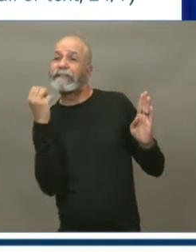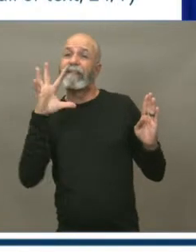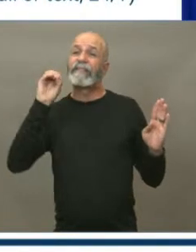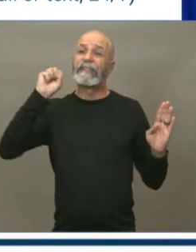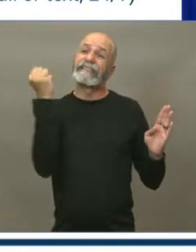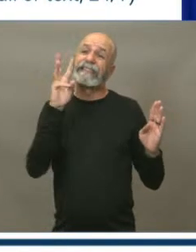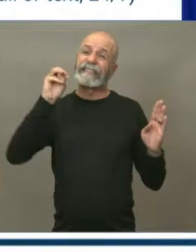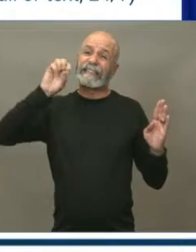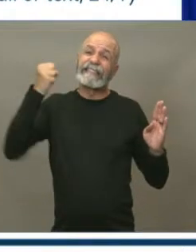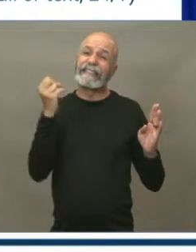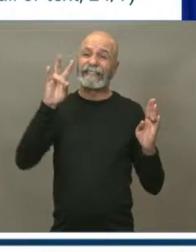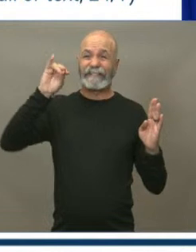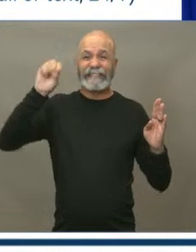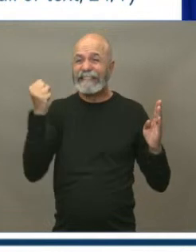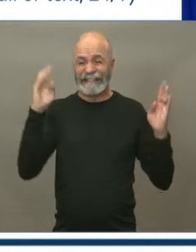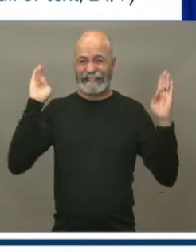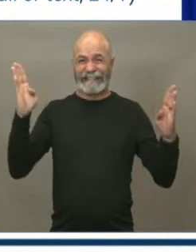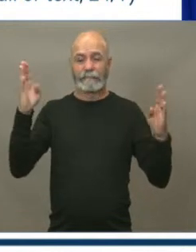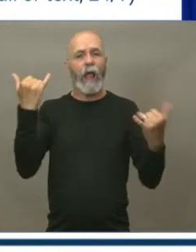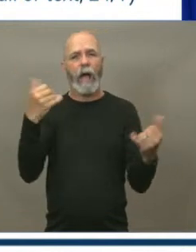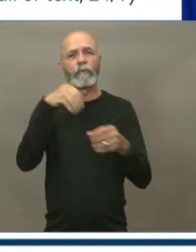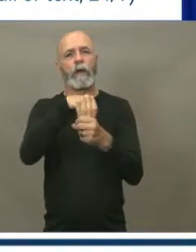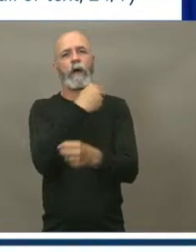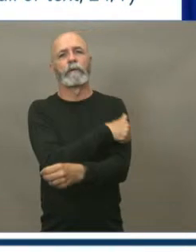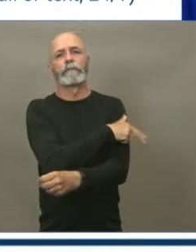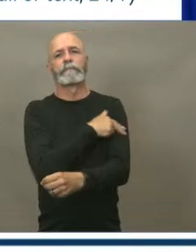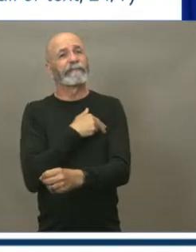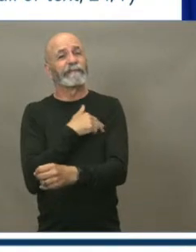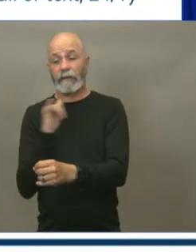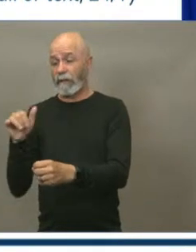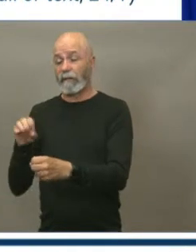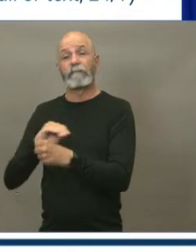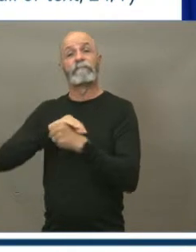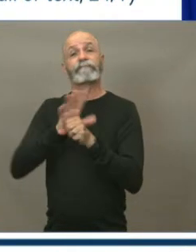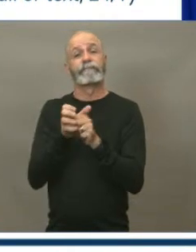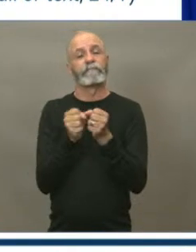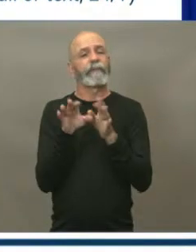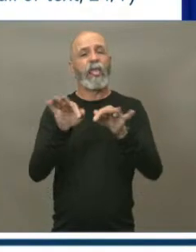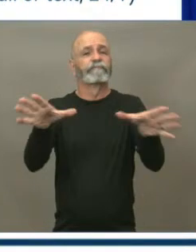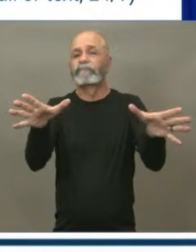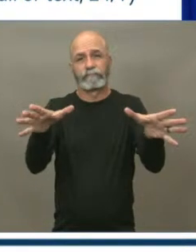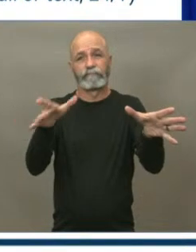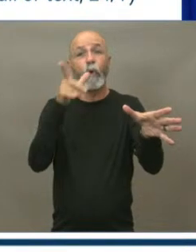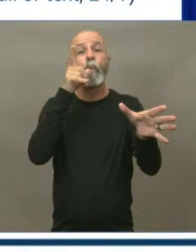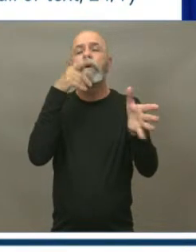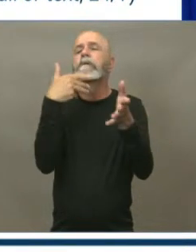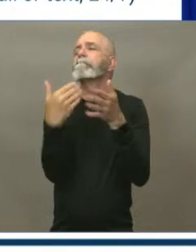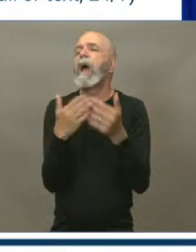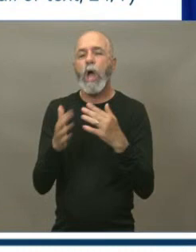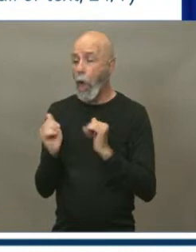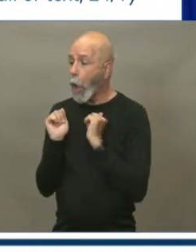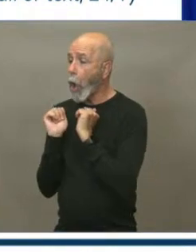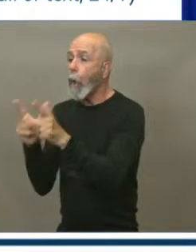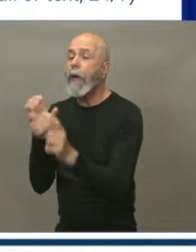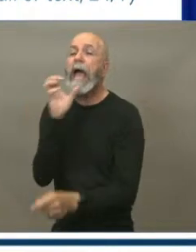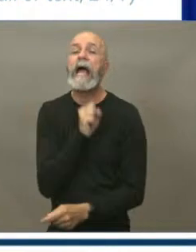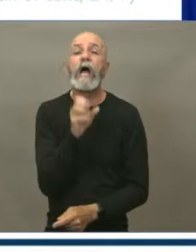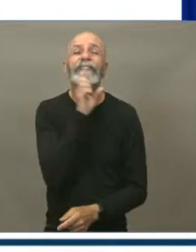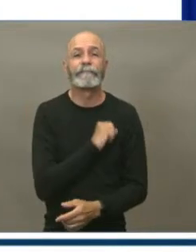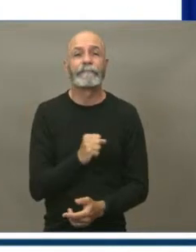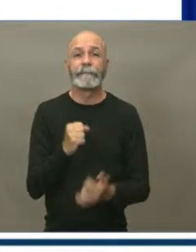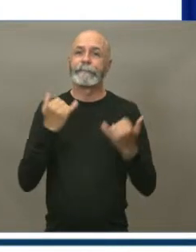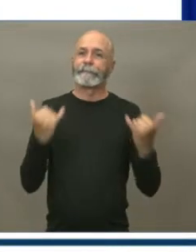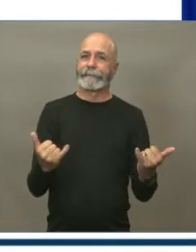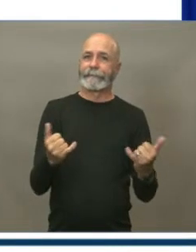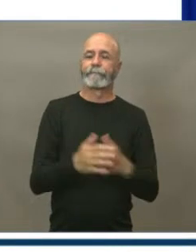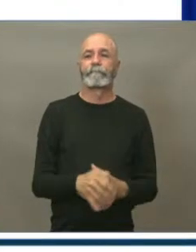hospital. These variants, as I said many times, do not discriminate in age groups. There are 17 patients in ICUs